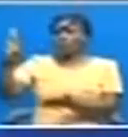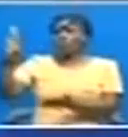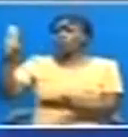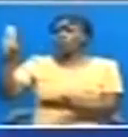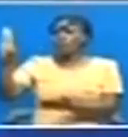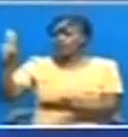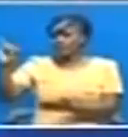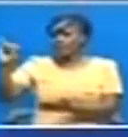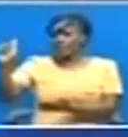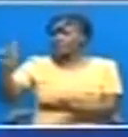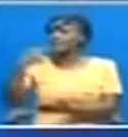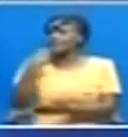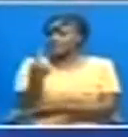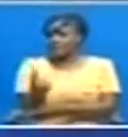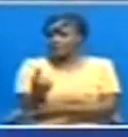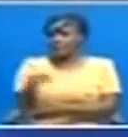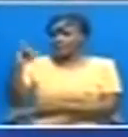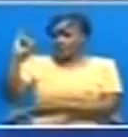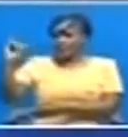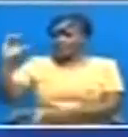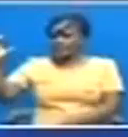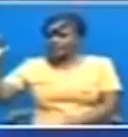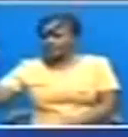alleged, in the ICC